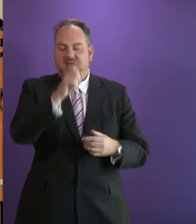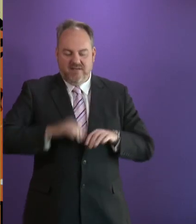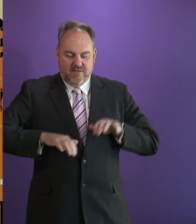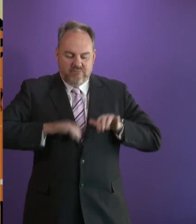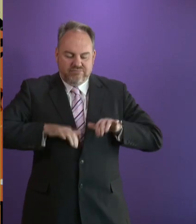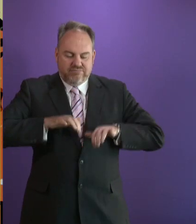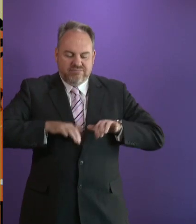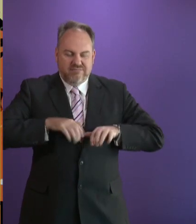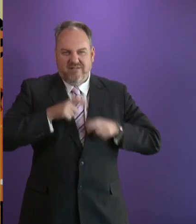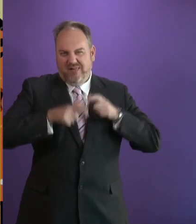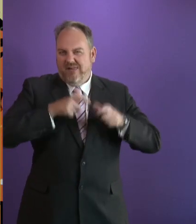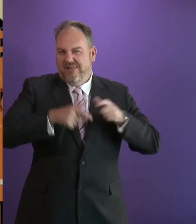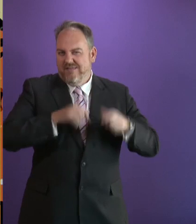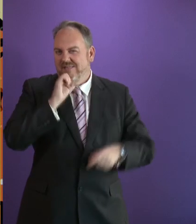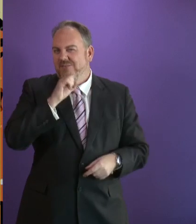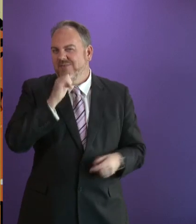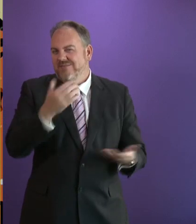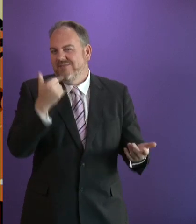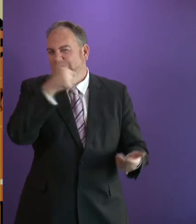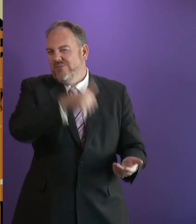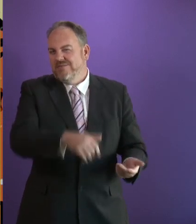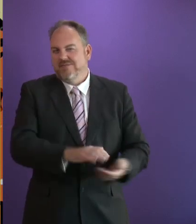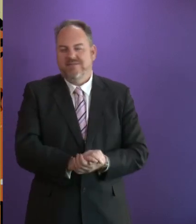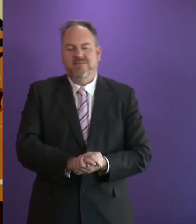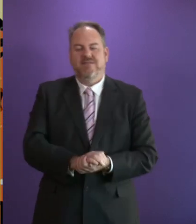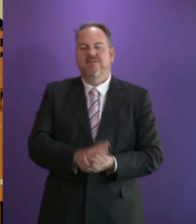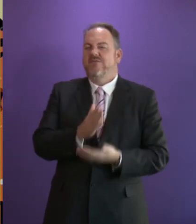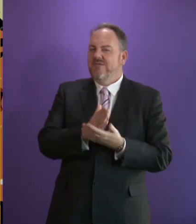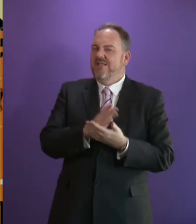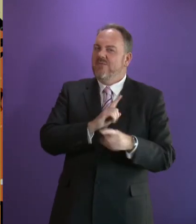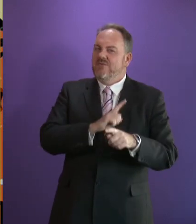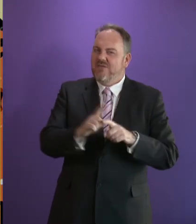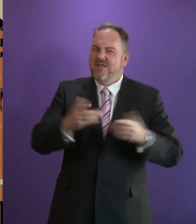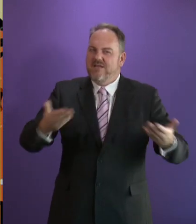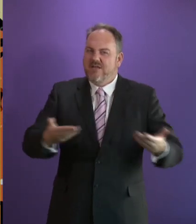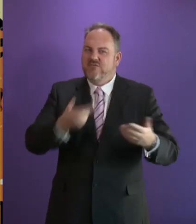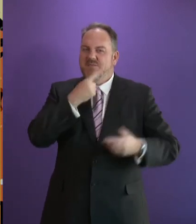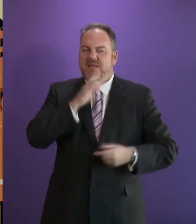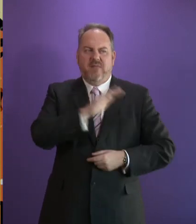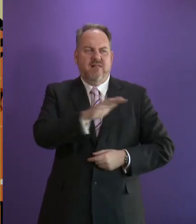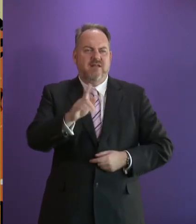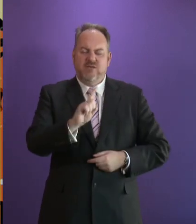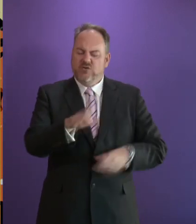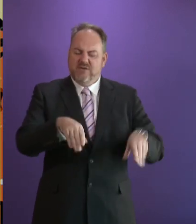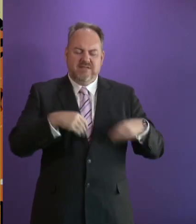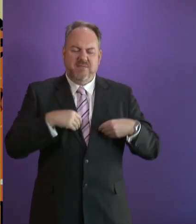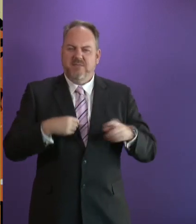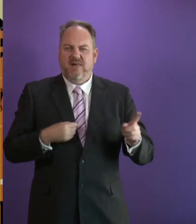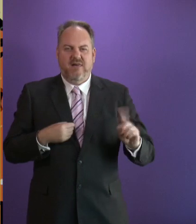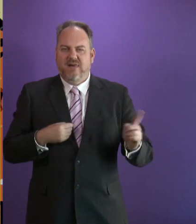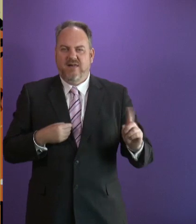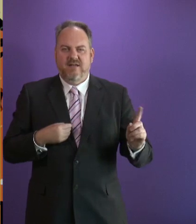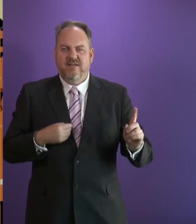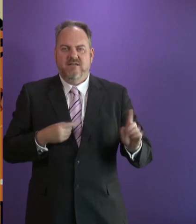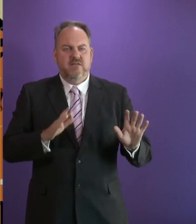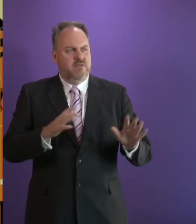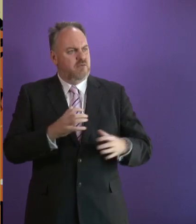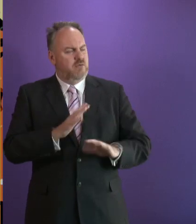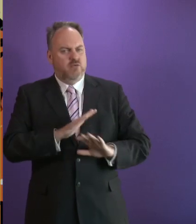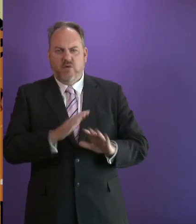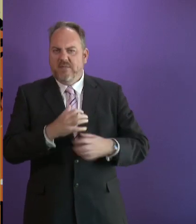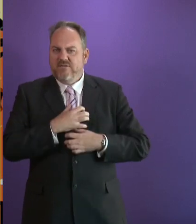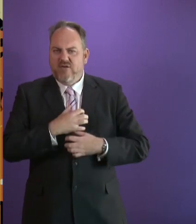need to call that out ourselves as well. We need to try and make sure that people know it's not acceptable. Don't be afraid to block people. Don't be afraid to get rid of